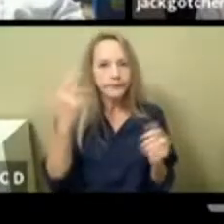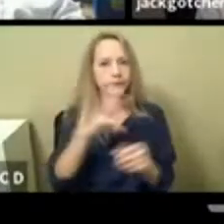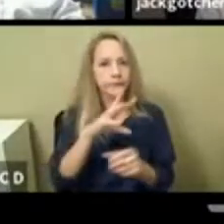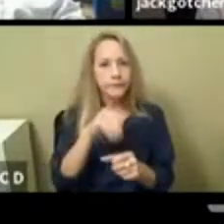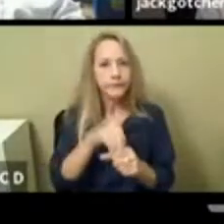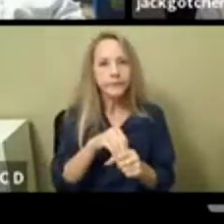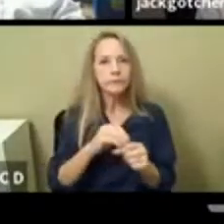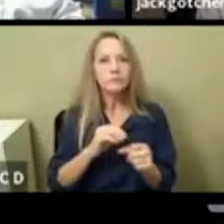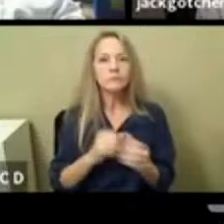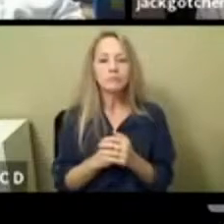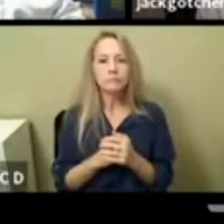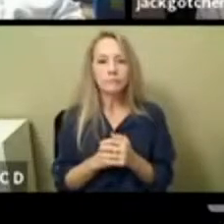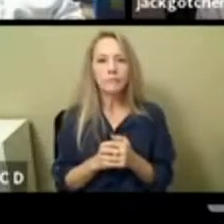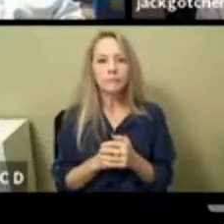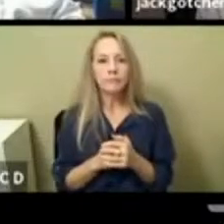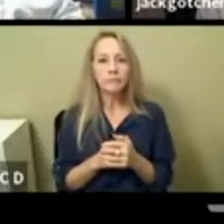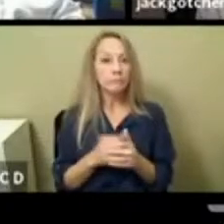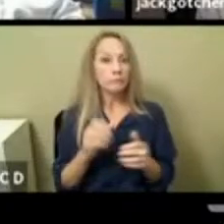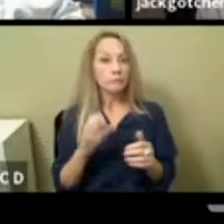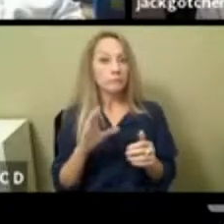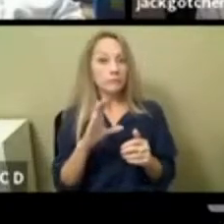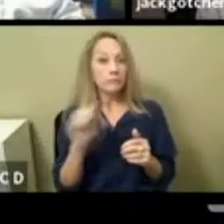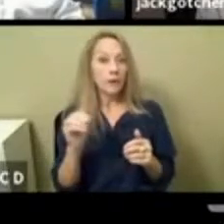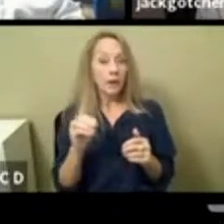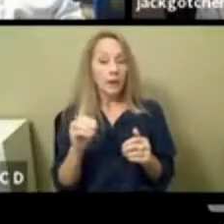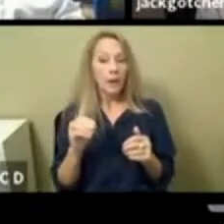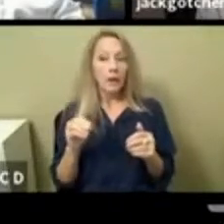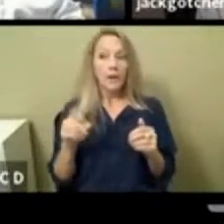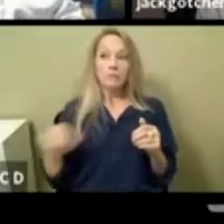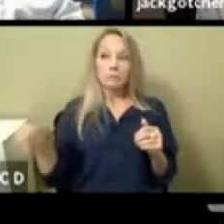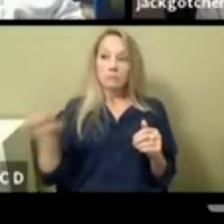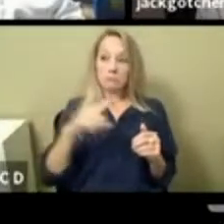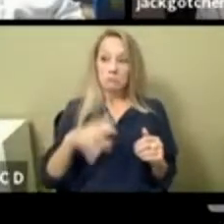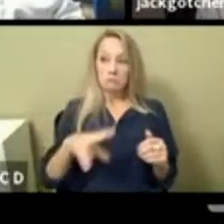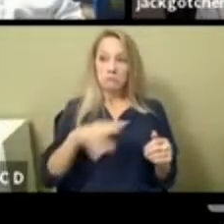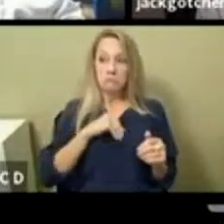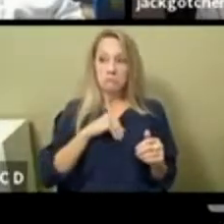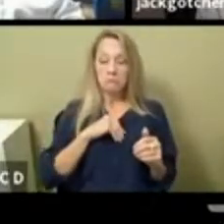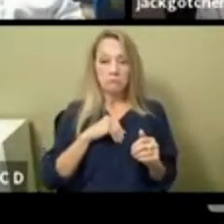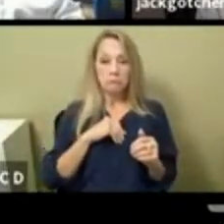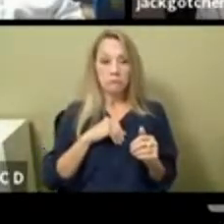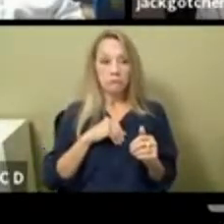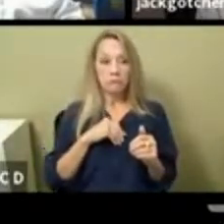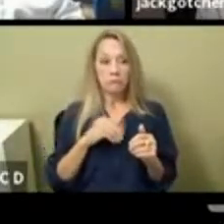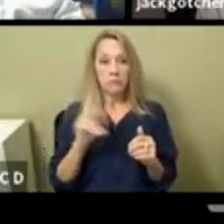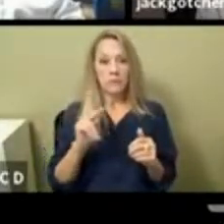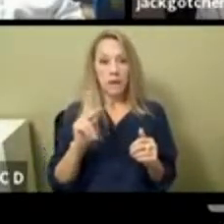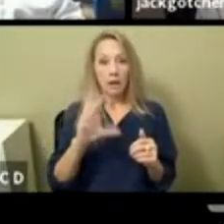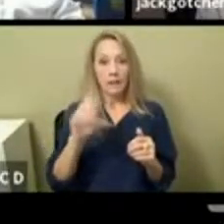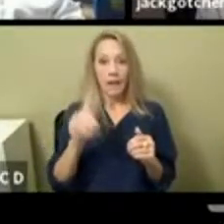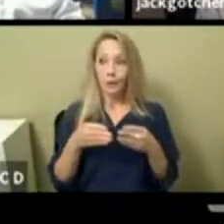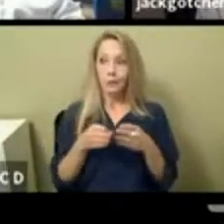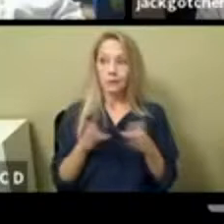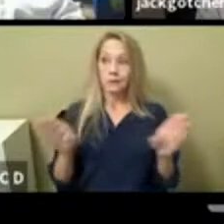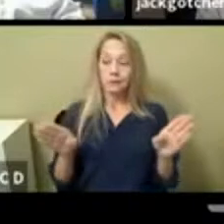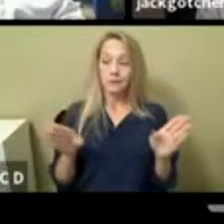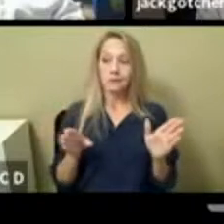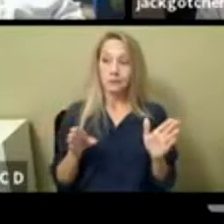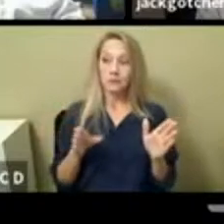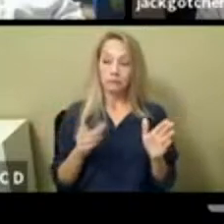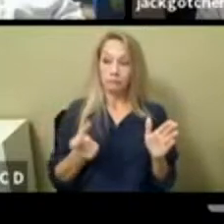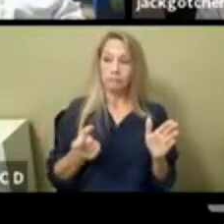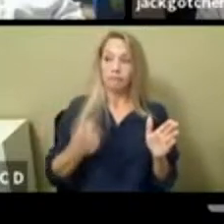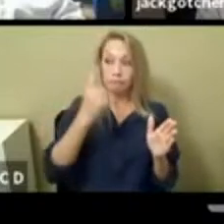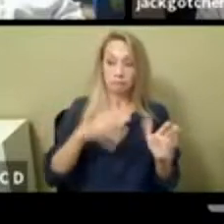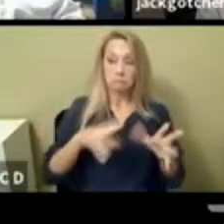get even more widespread adoption of the mask mandate in Knox County? We've chosen to take